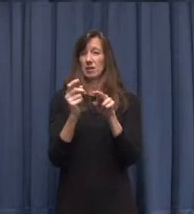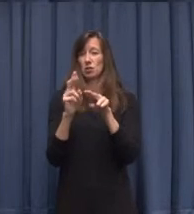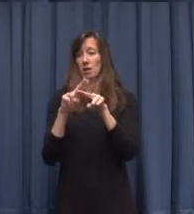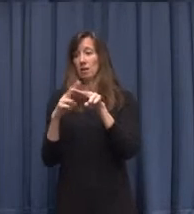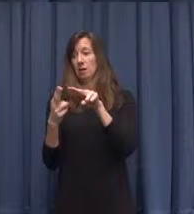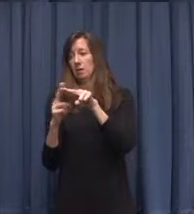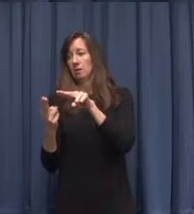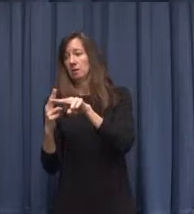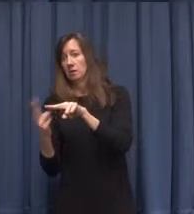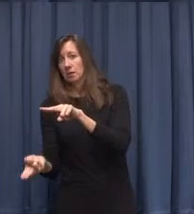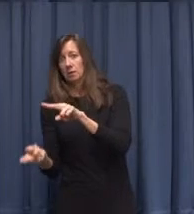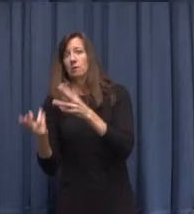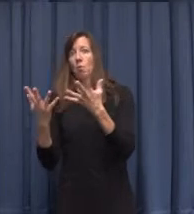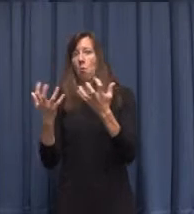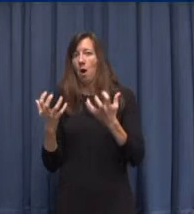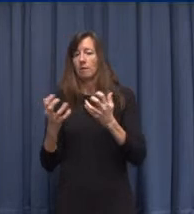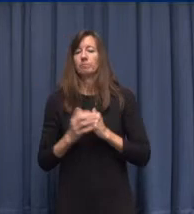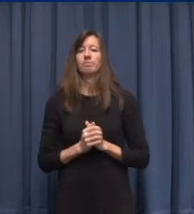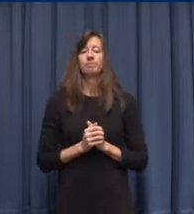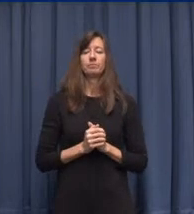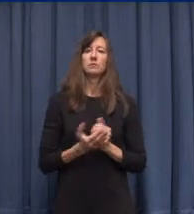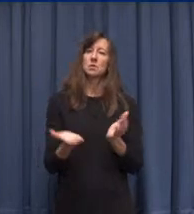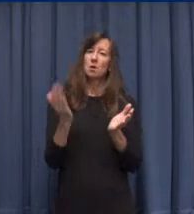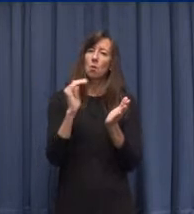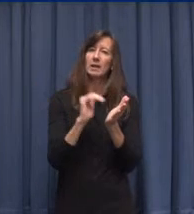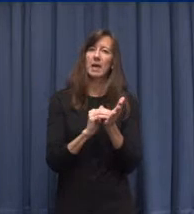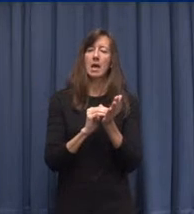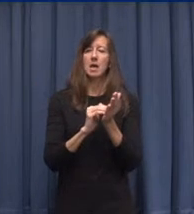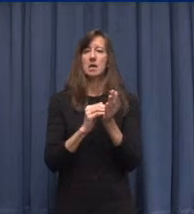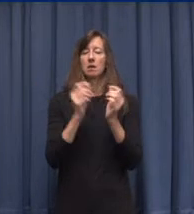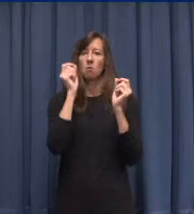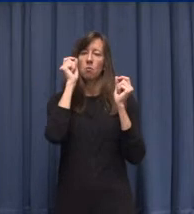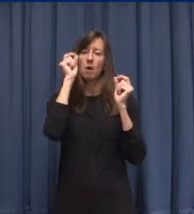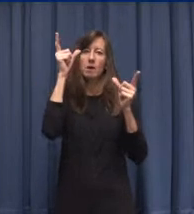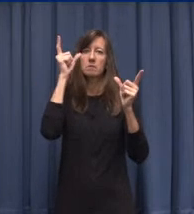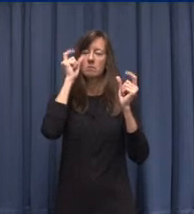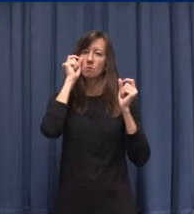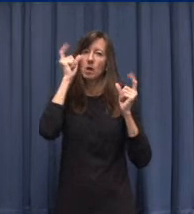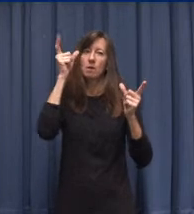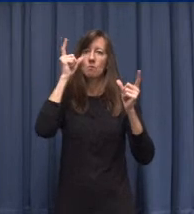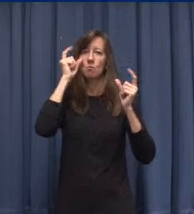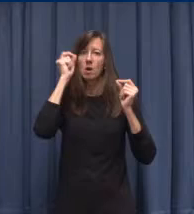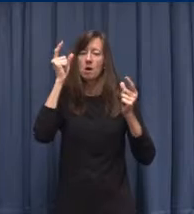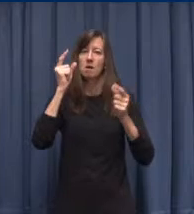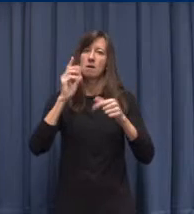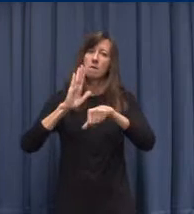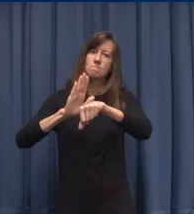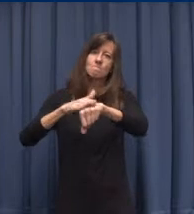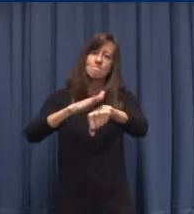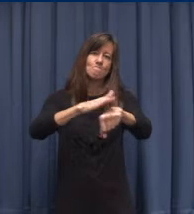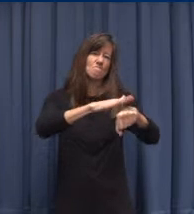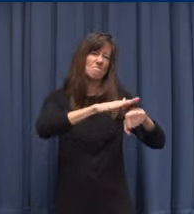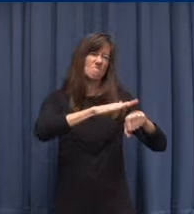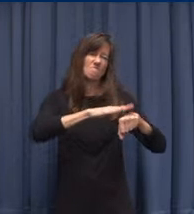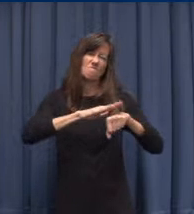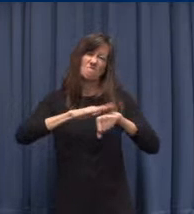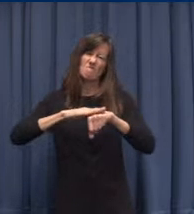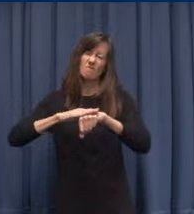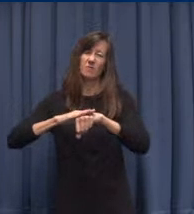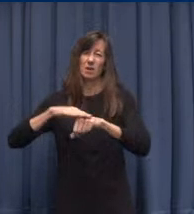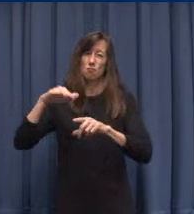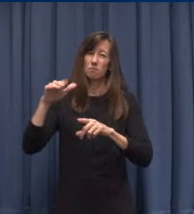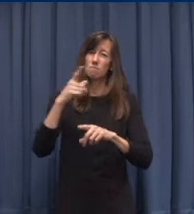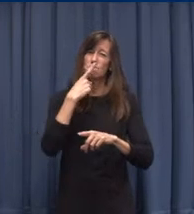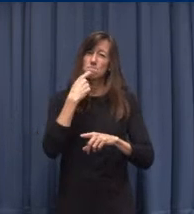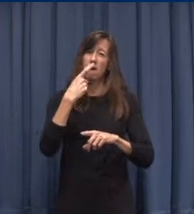Hammering the point, wake up call, wake up call, wake up call, bright blinking red lights.